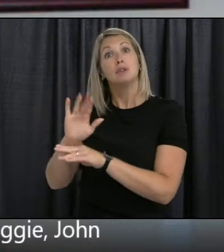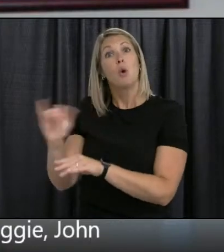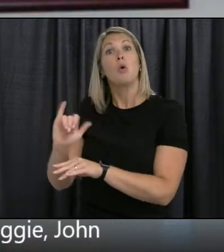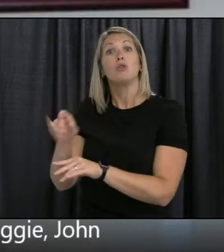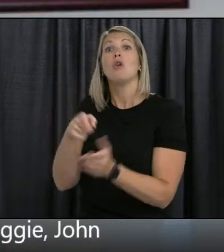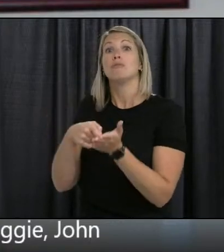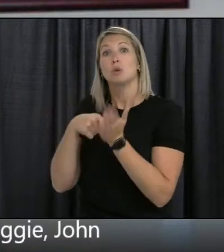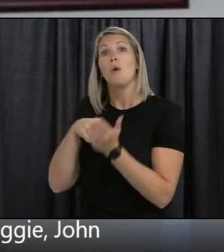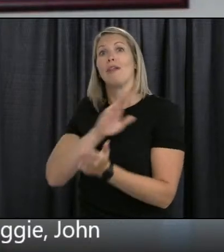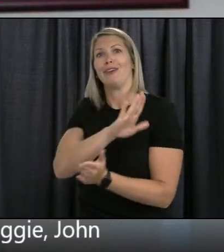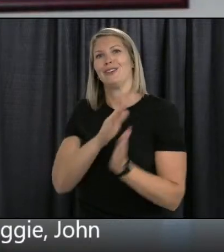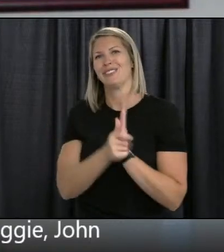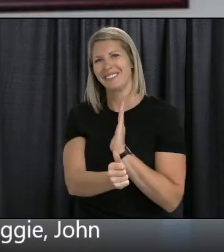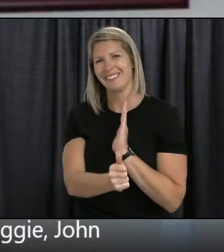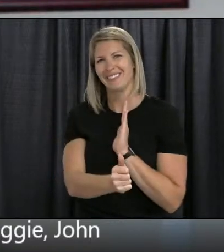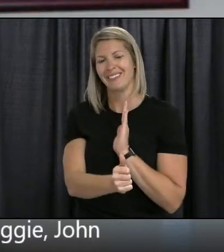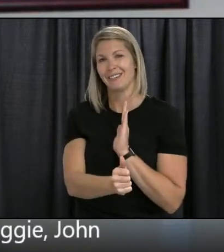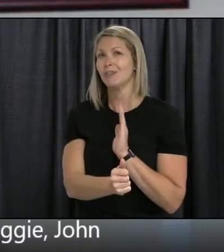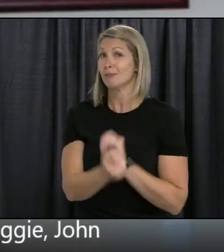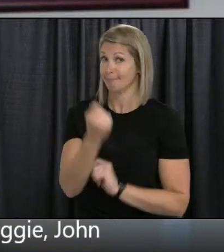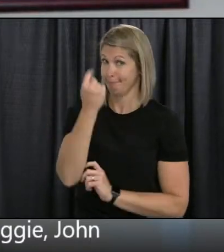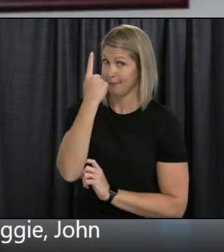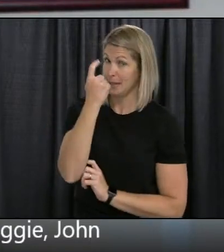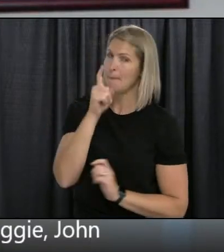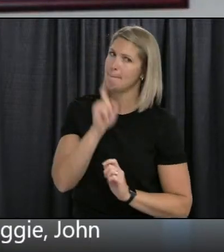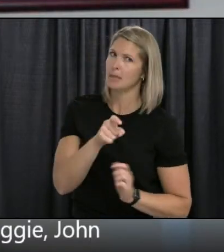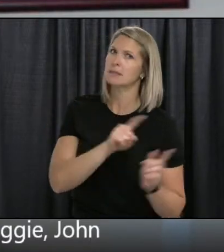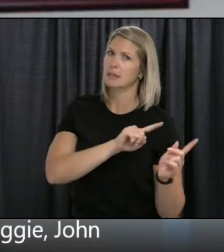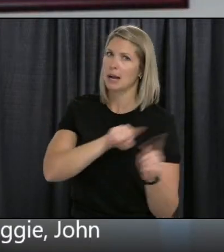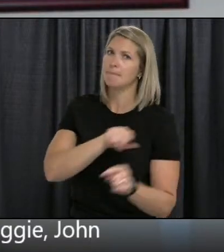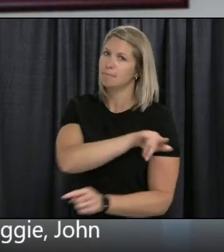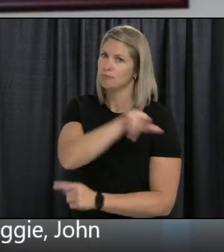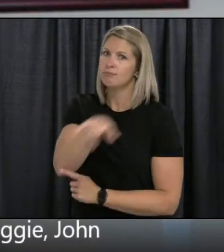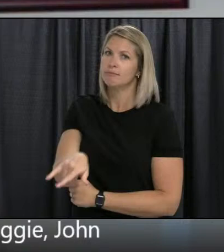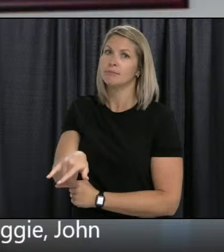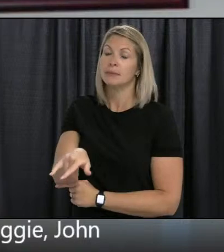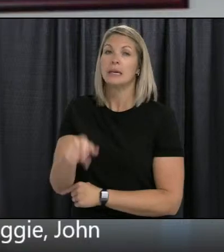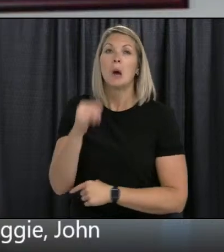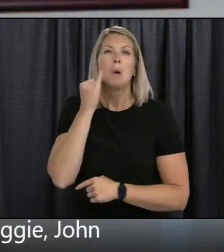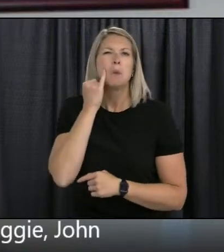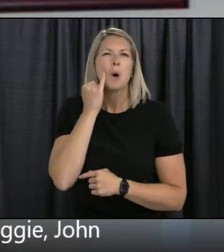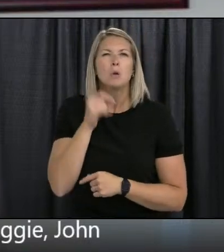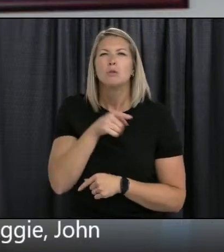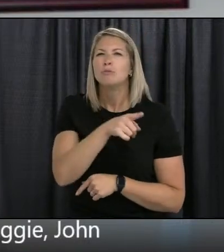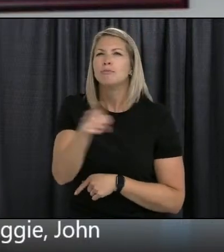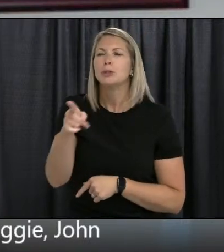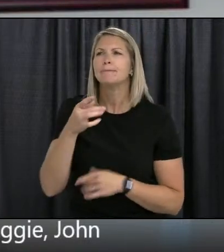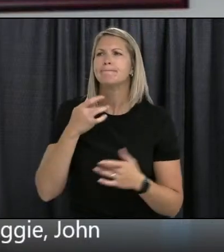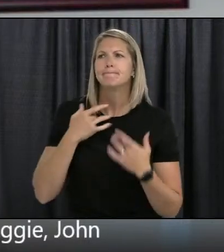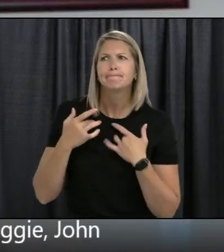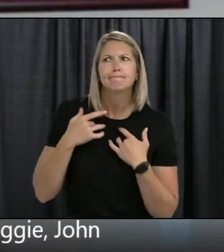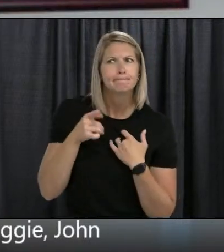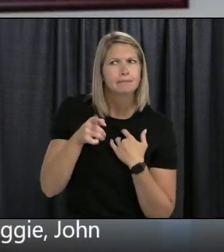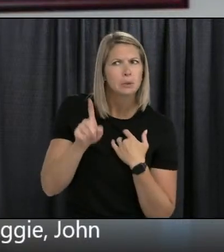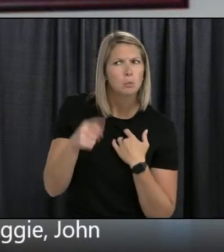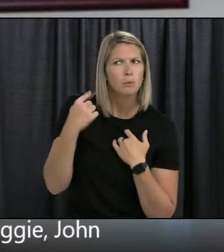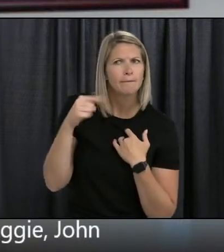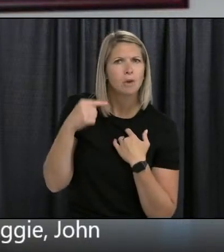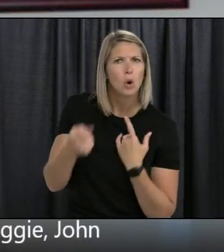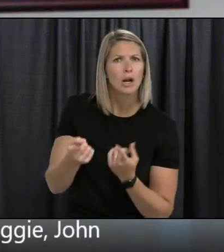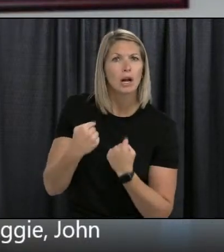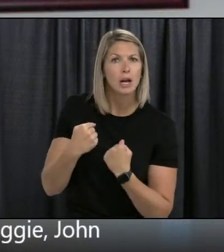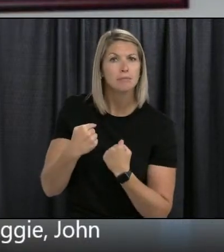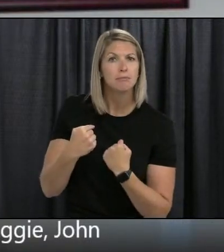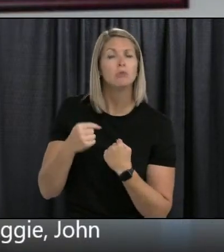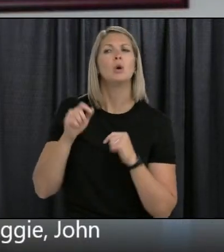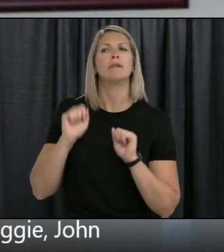workplace. And I think for those individuals or groups who have questions about whether a particular trade or a particular skill is one that